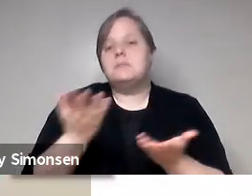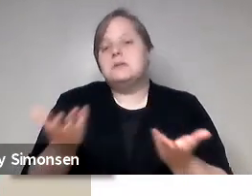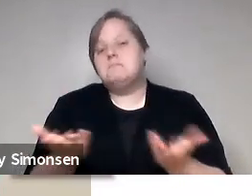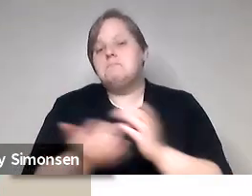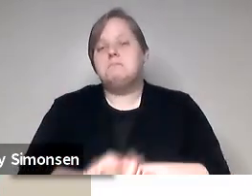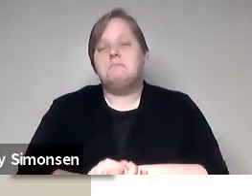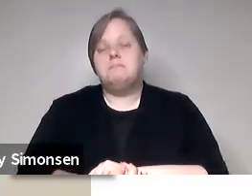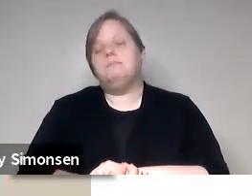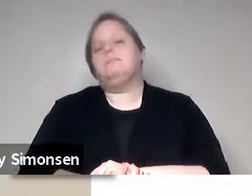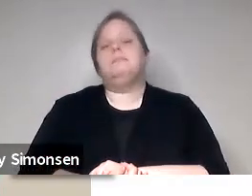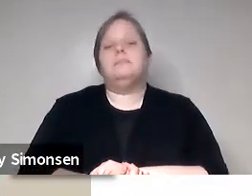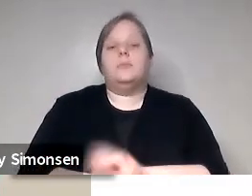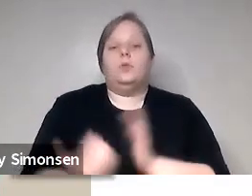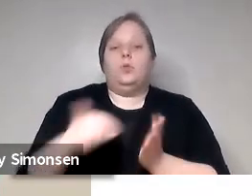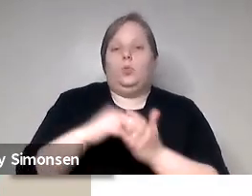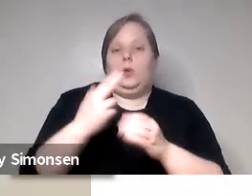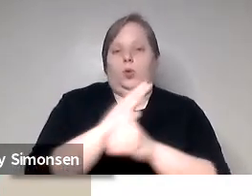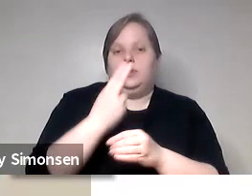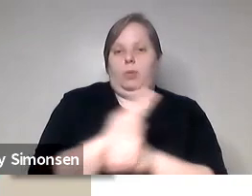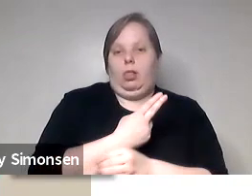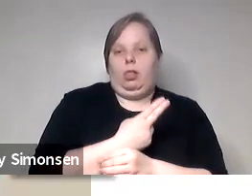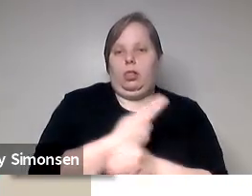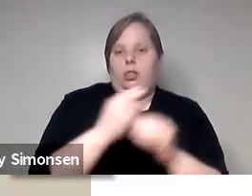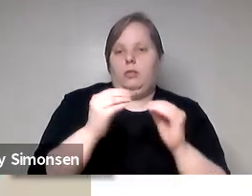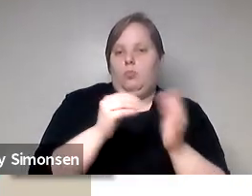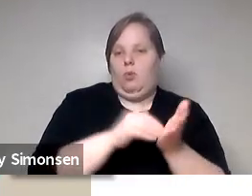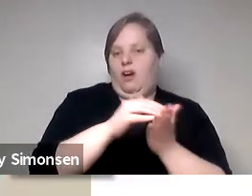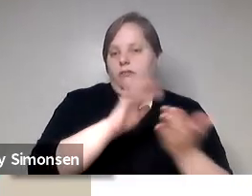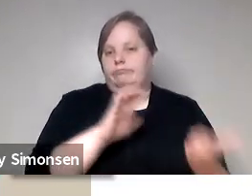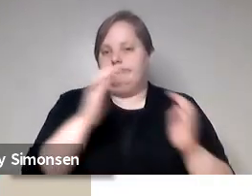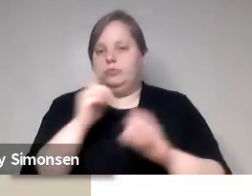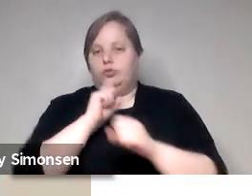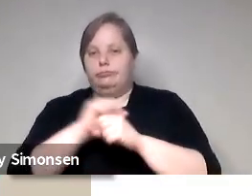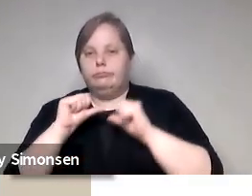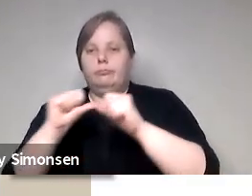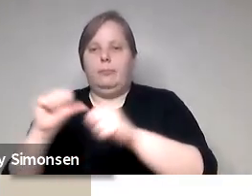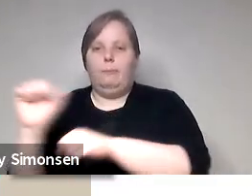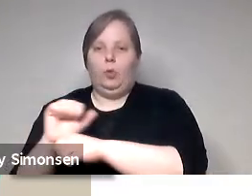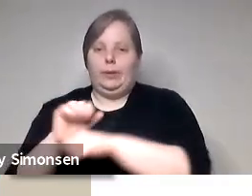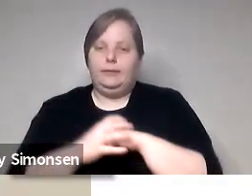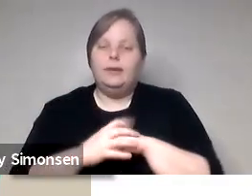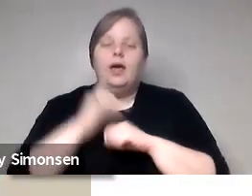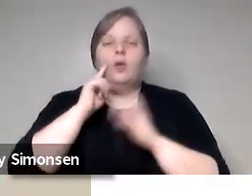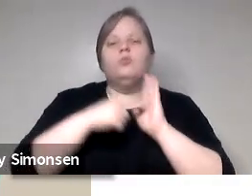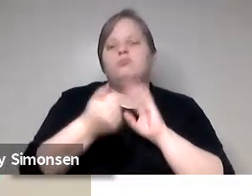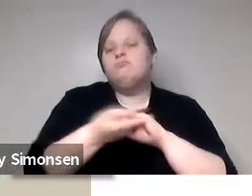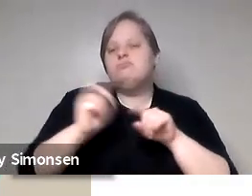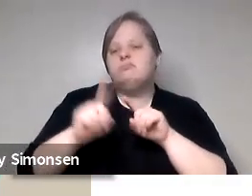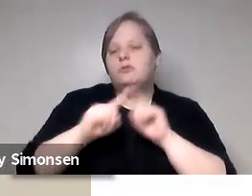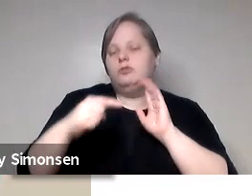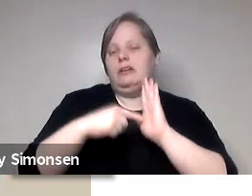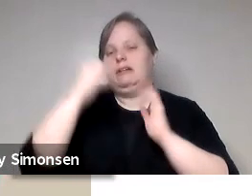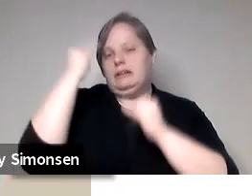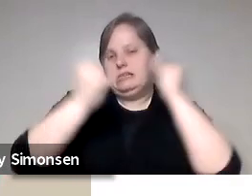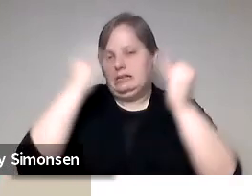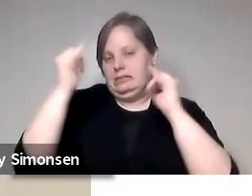say, reusable more often than permanent labels. I will show you a couple of ideas for permanent